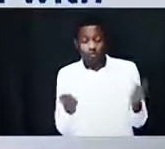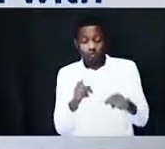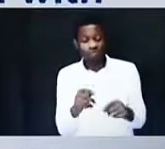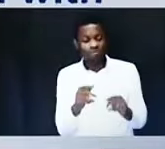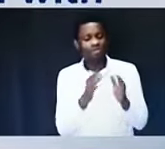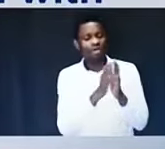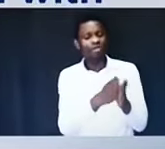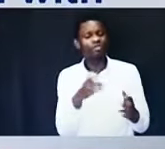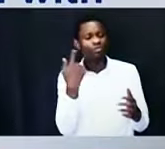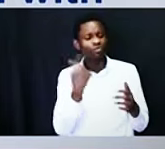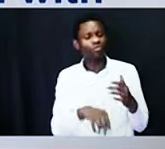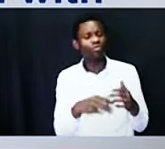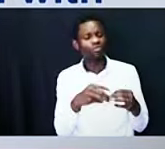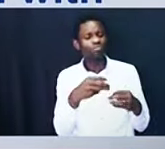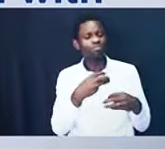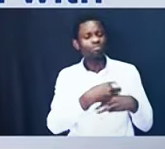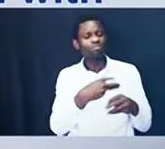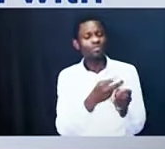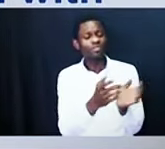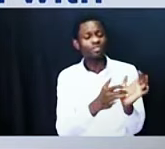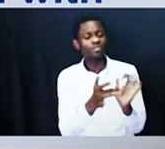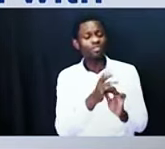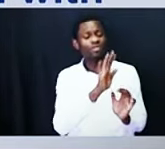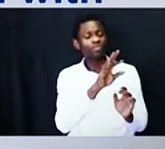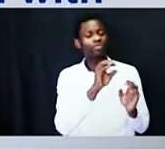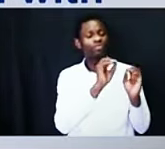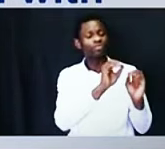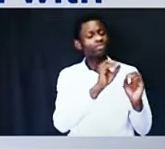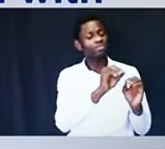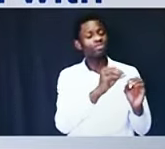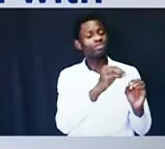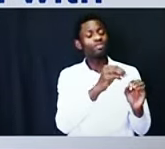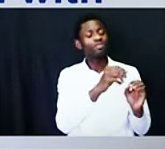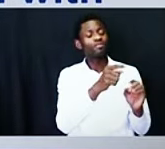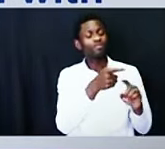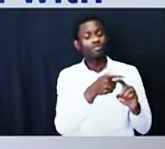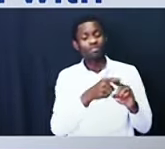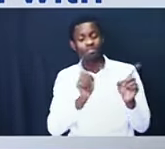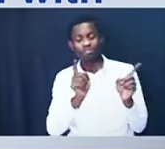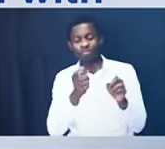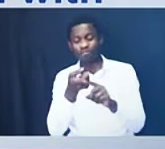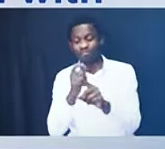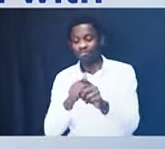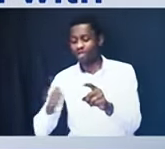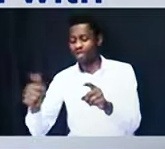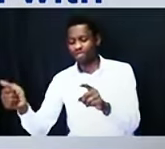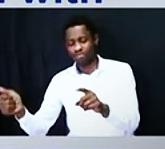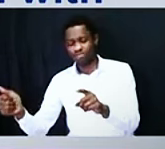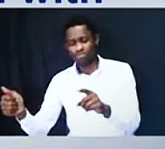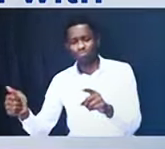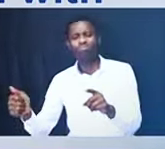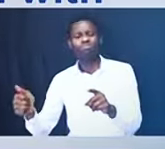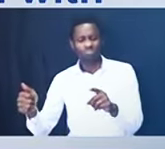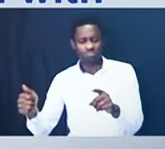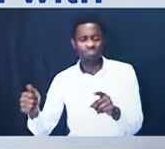Jesus' teaching and that of the scribes, I want to beg to say, it is the presence of God.